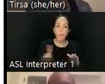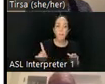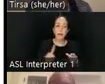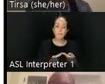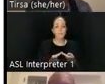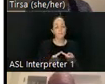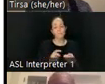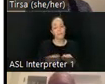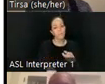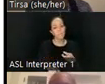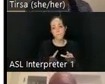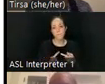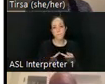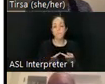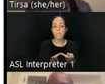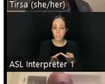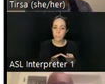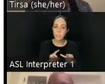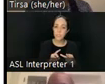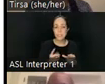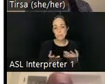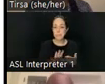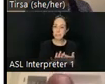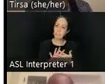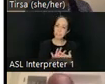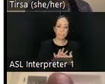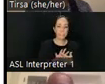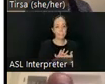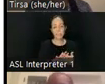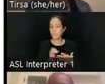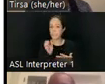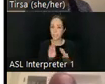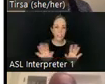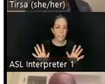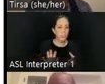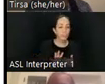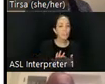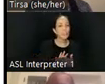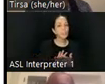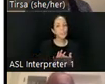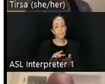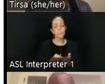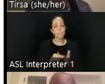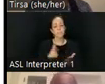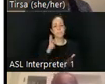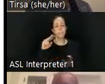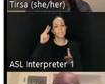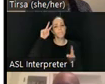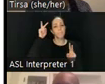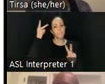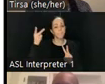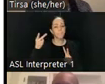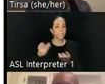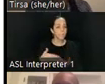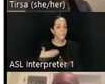tough, and like it'll end up being vague. I understand vagueness leads to interpretation by other people that might not fit what you initially